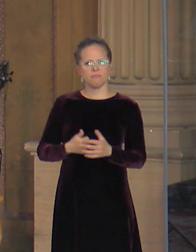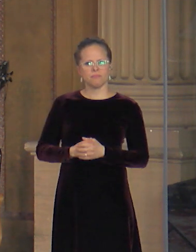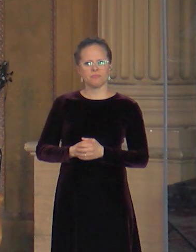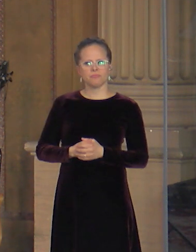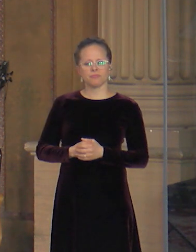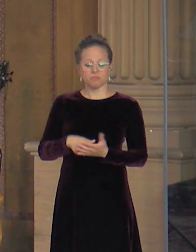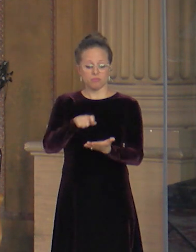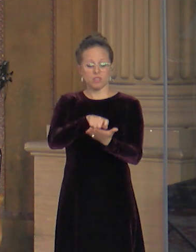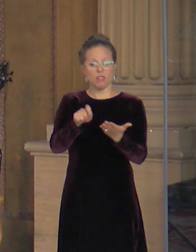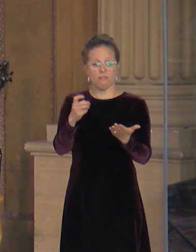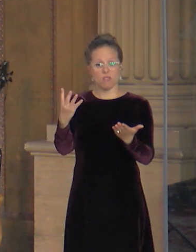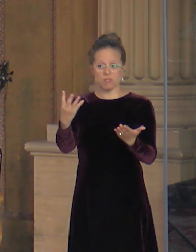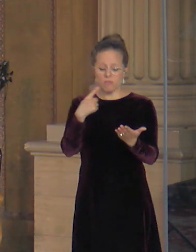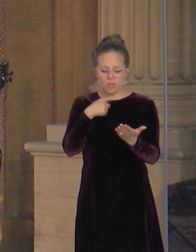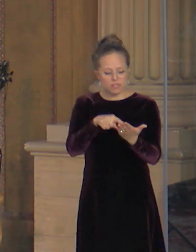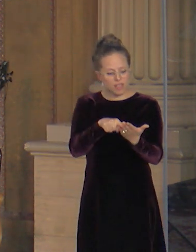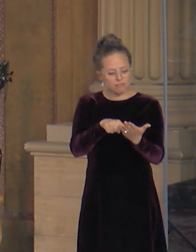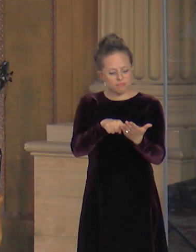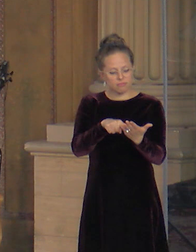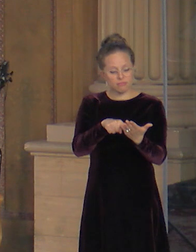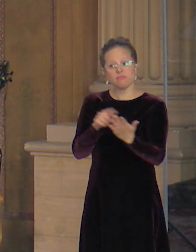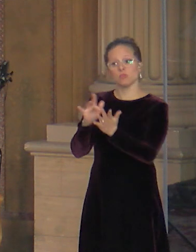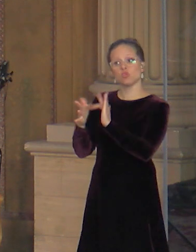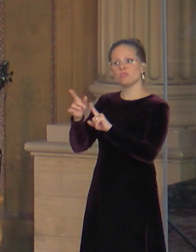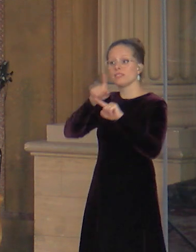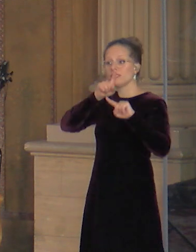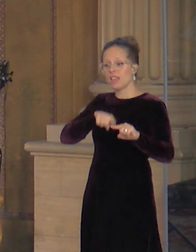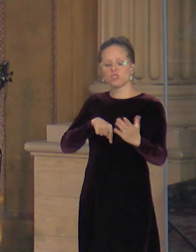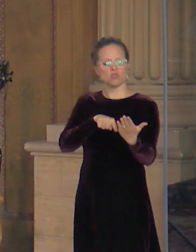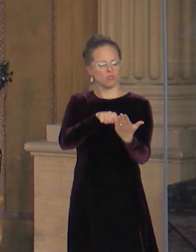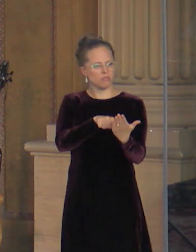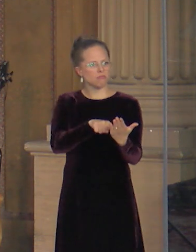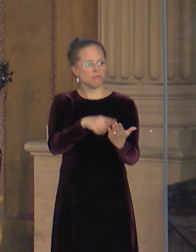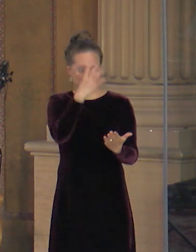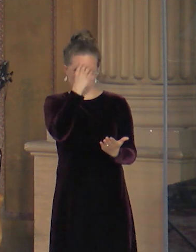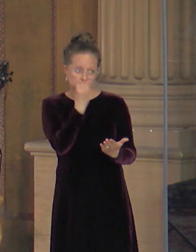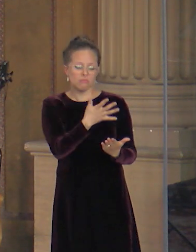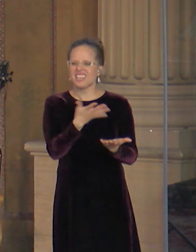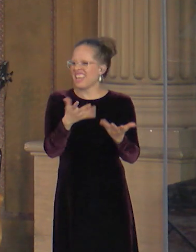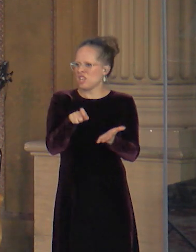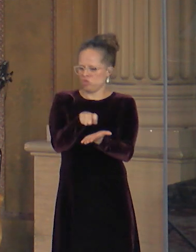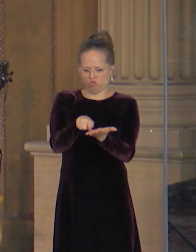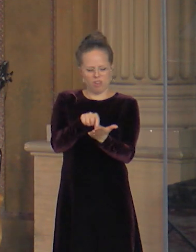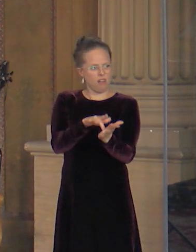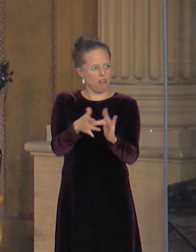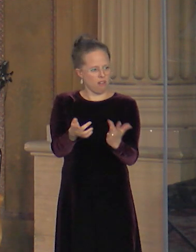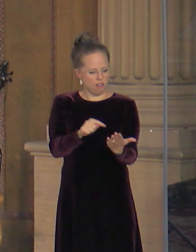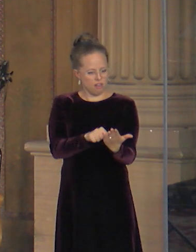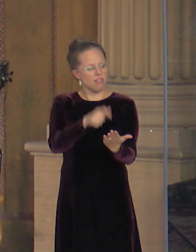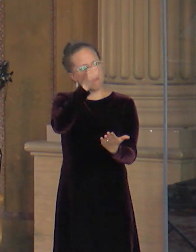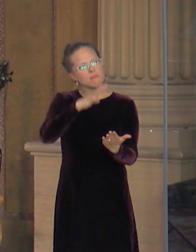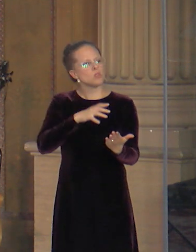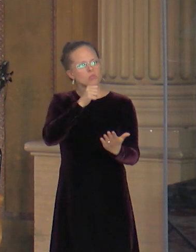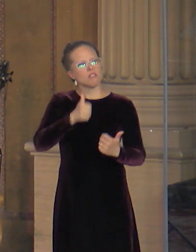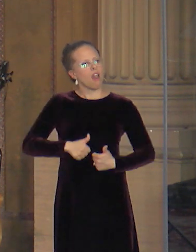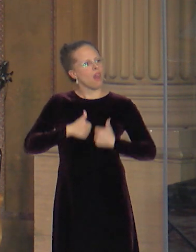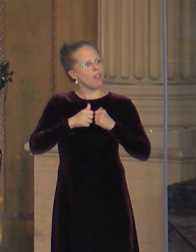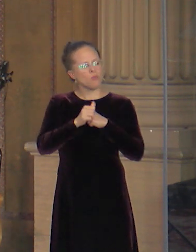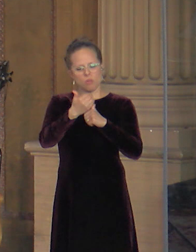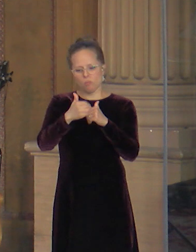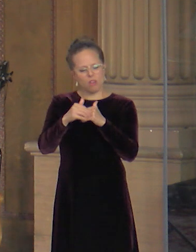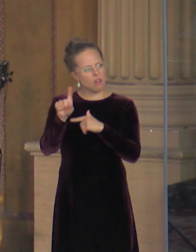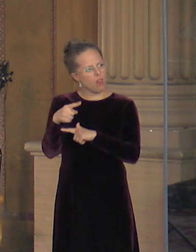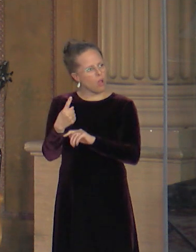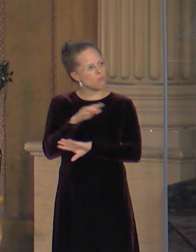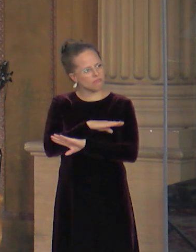verse 4 but he answered it is written man shall not live by bread alone but by every